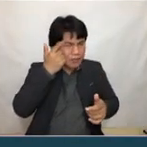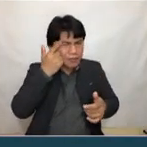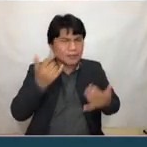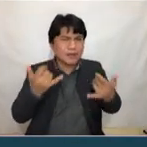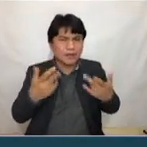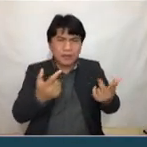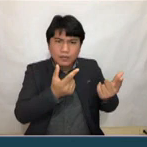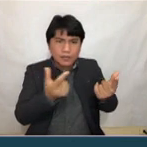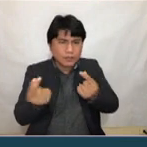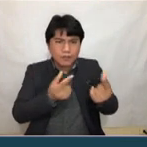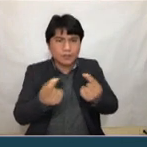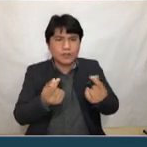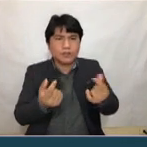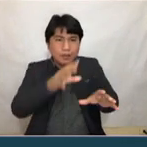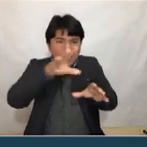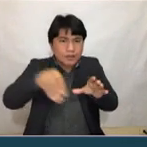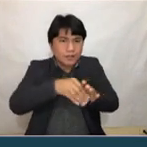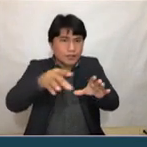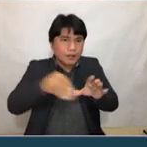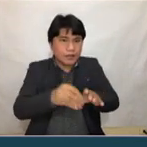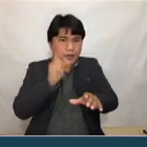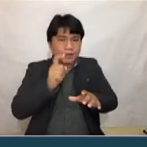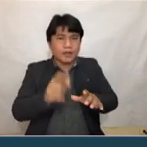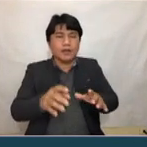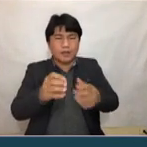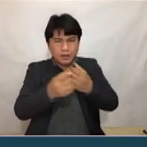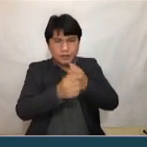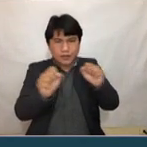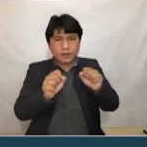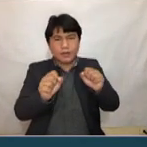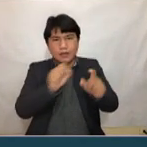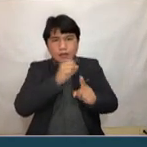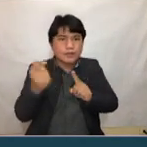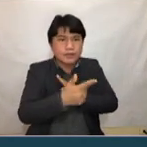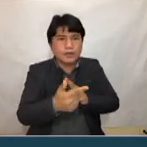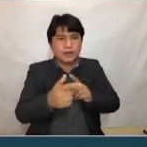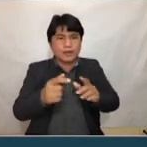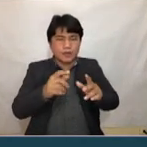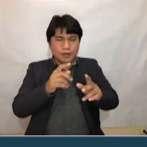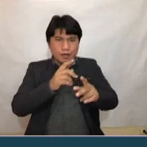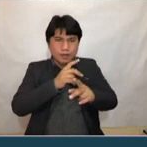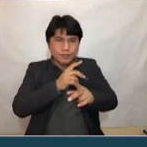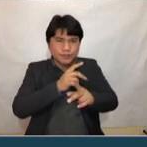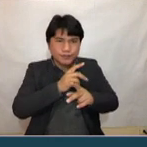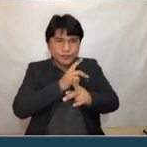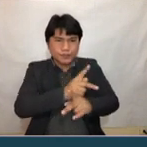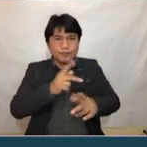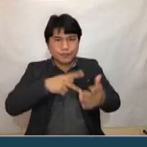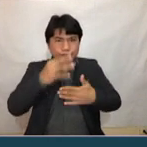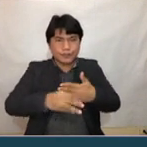implemented, including immediate social safety nets, social protection programs. They are calling part of this the